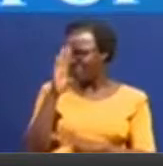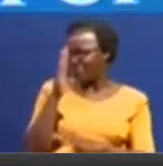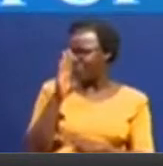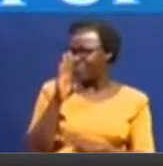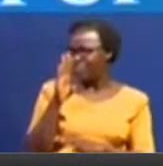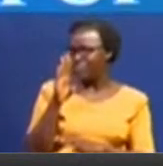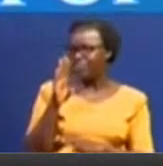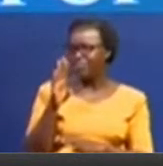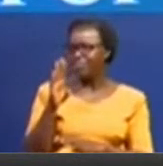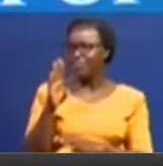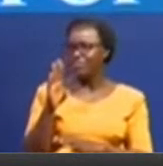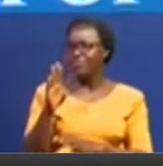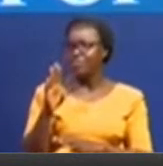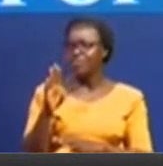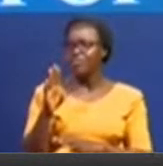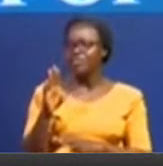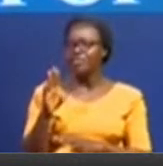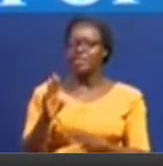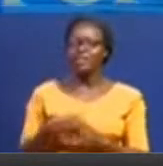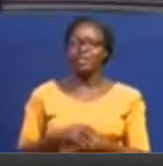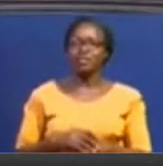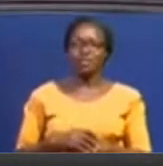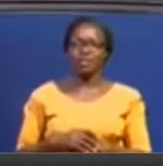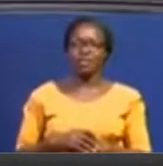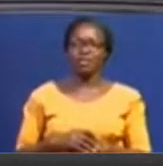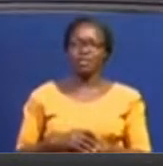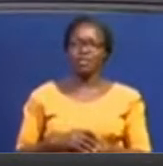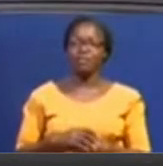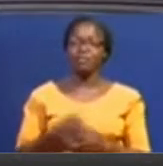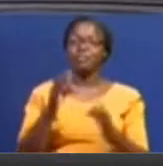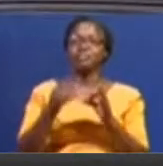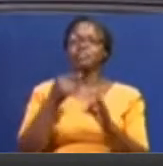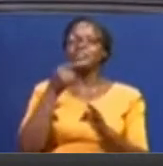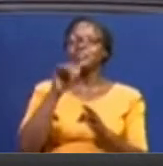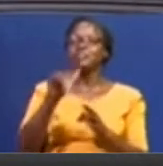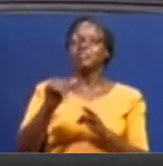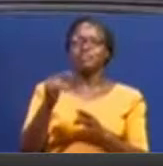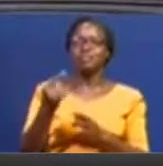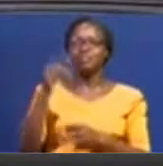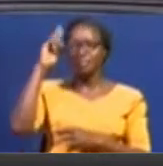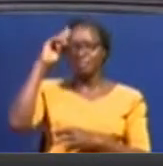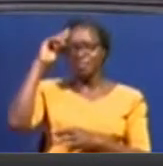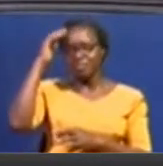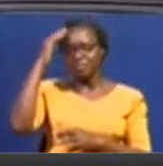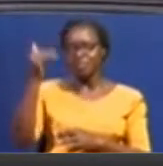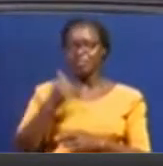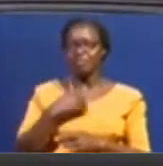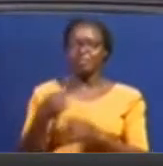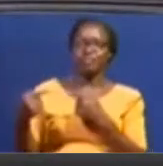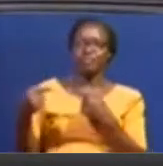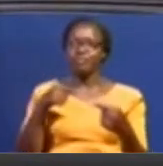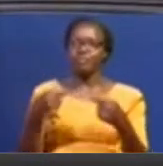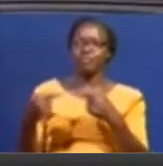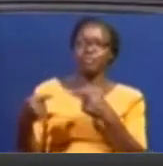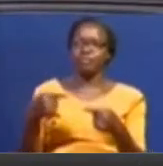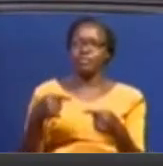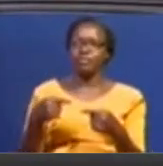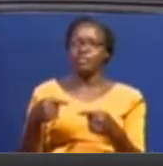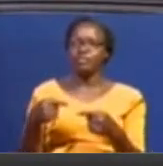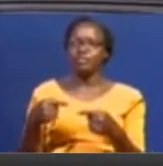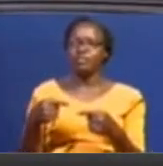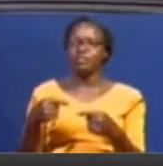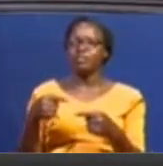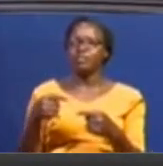there. Yeah. Now, if I say that one of the reasons why we've had conflicts at